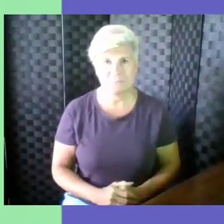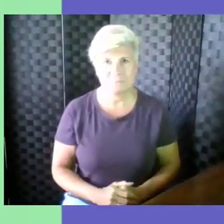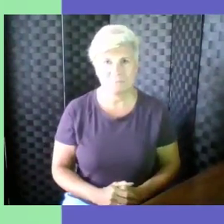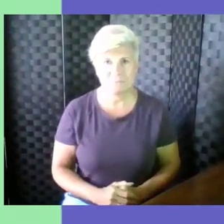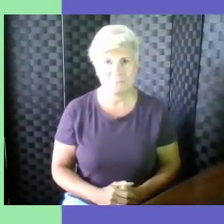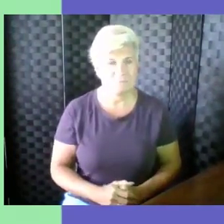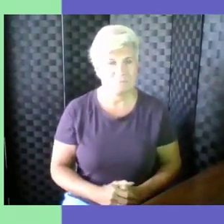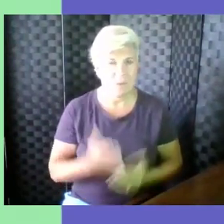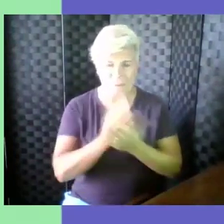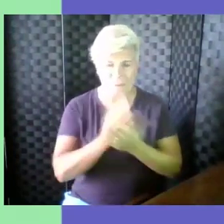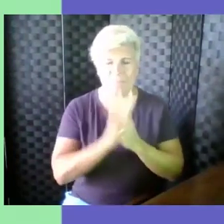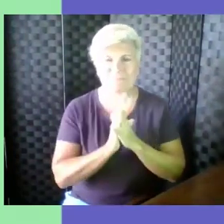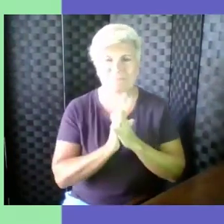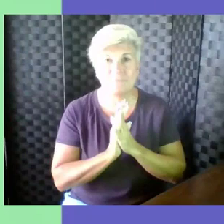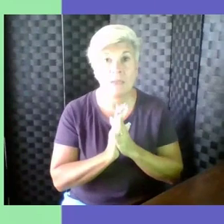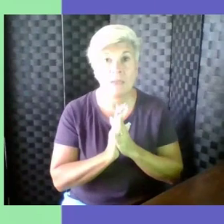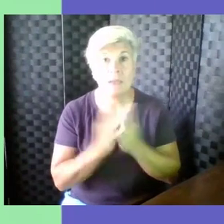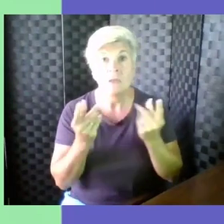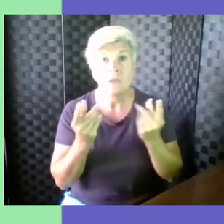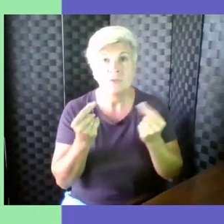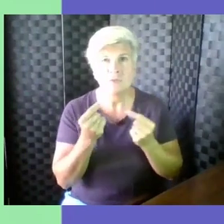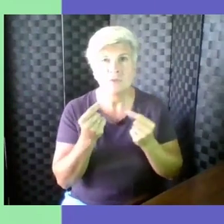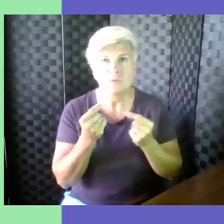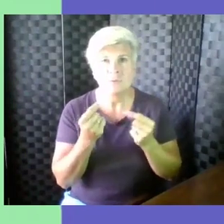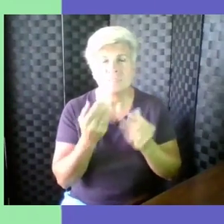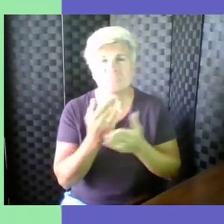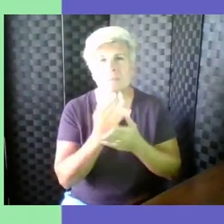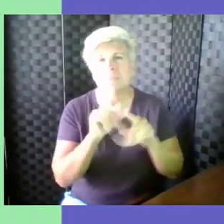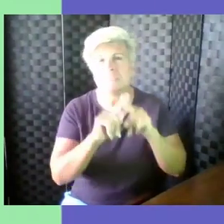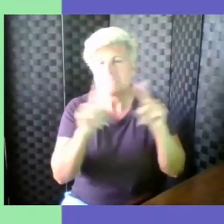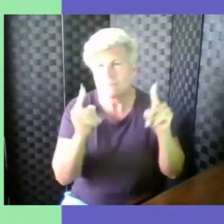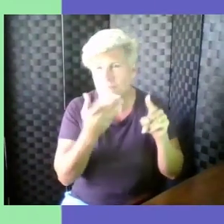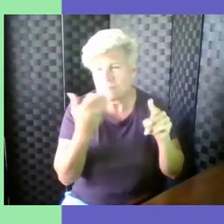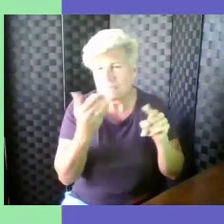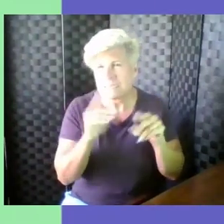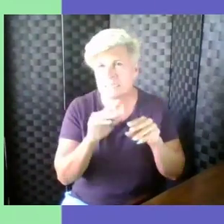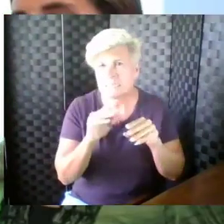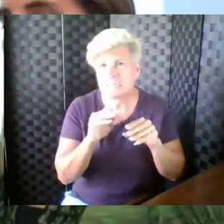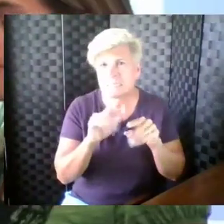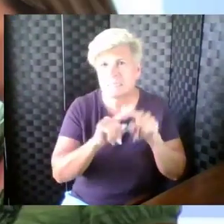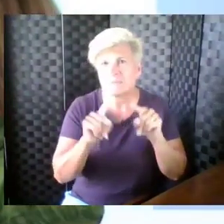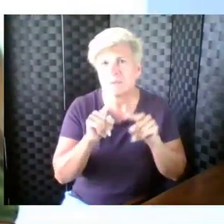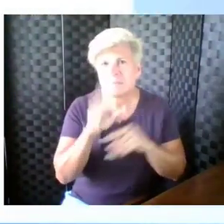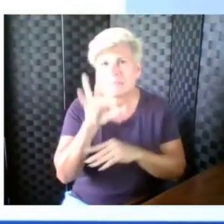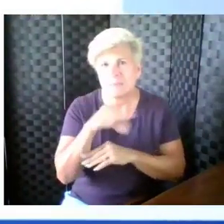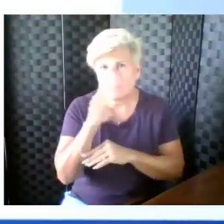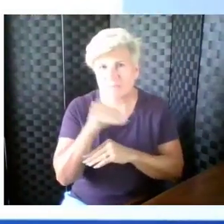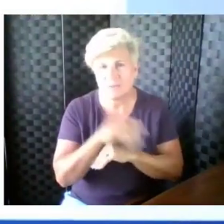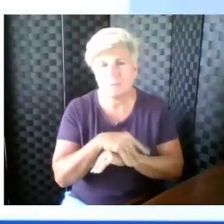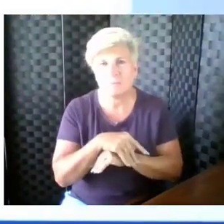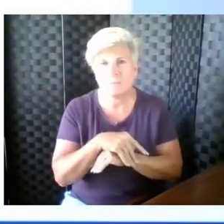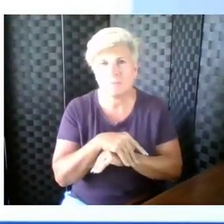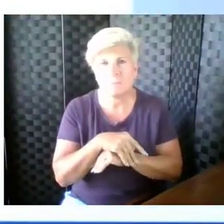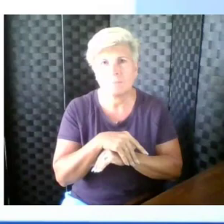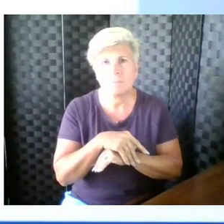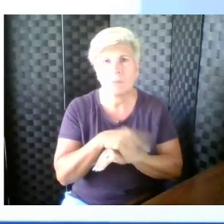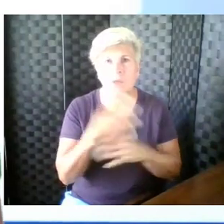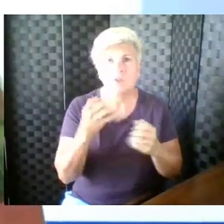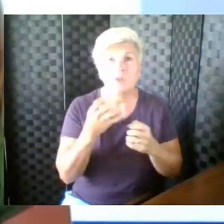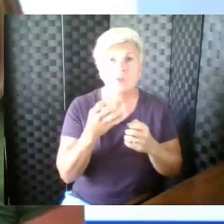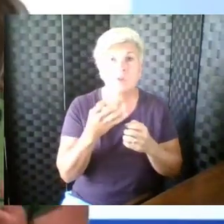All right. So we're going to do just a couple of things a little bit differently than our video did, but we're going to follow the same pattern. So you're going to